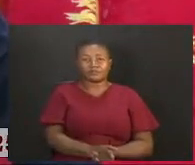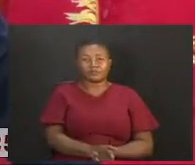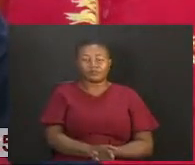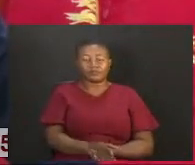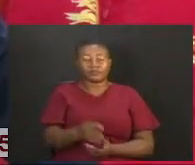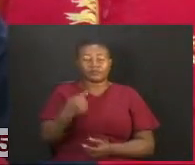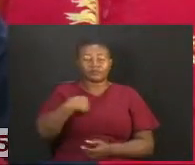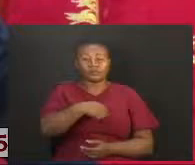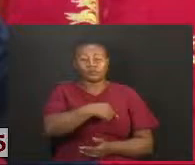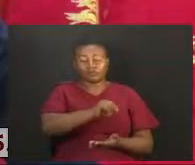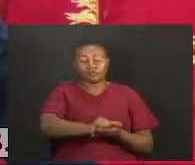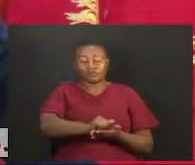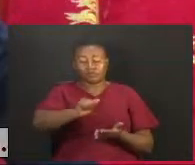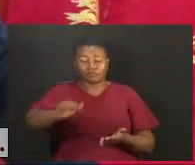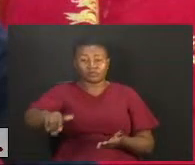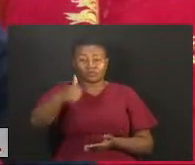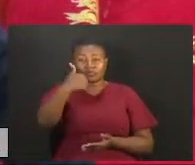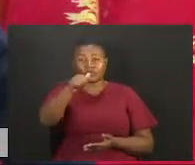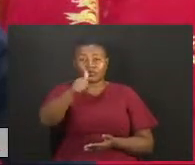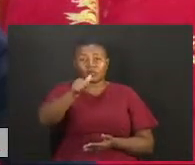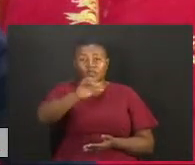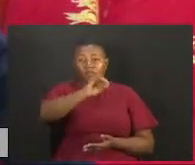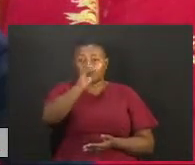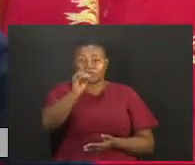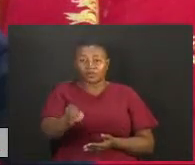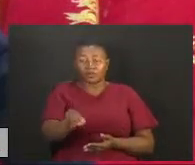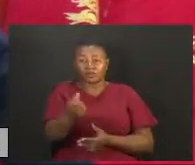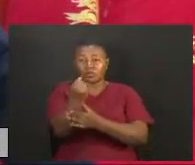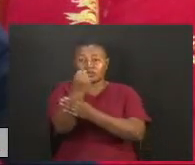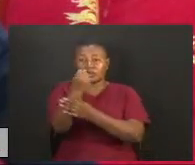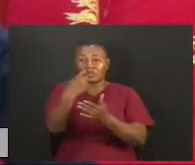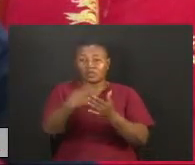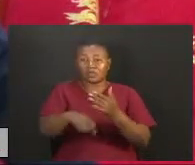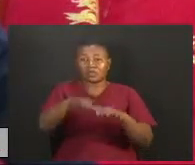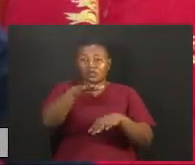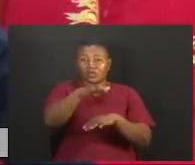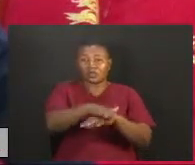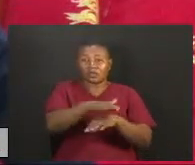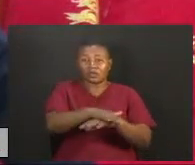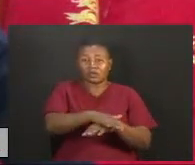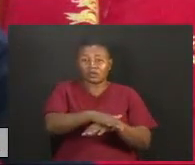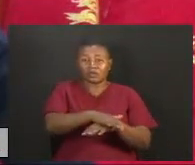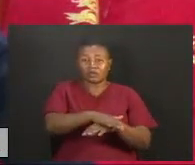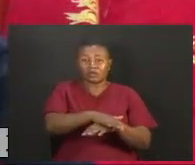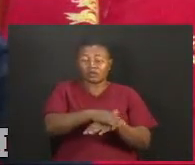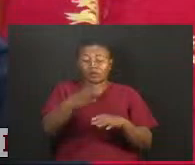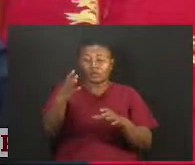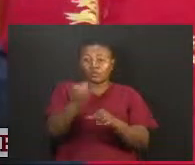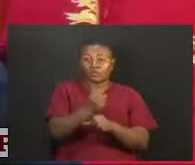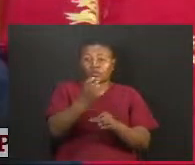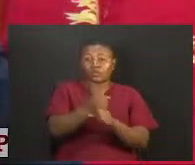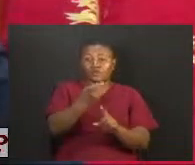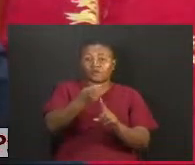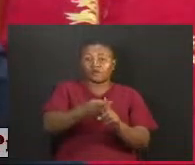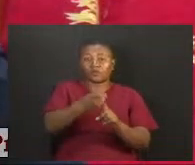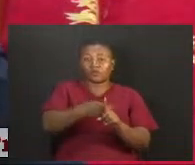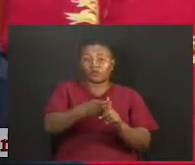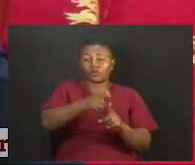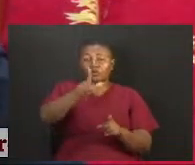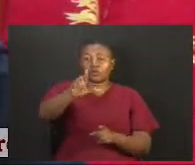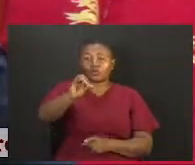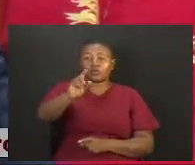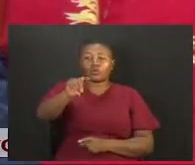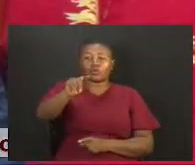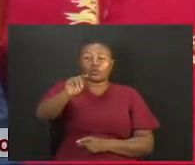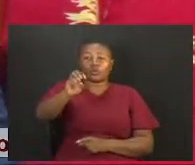we will abolish the 10% withholding tax on winning from lottery, otherwise known as the betting